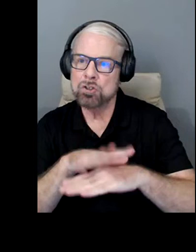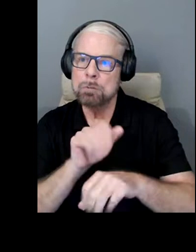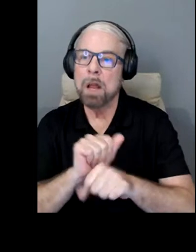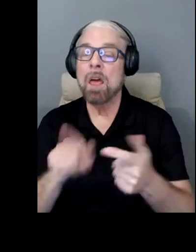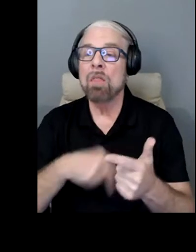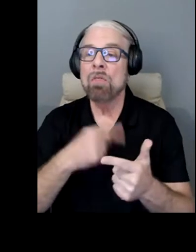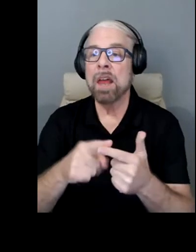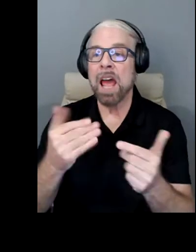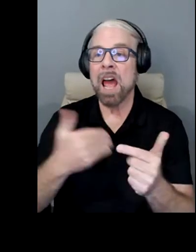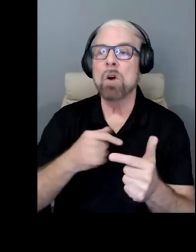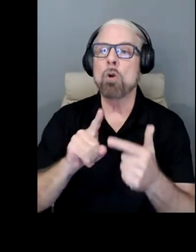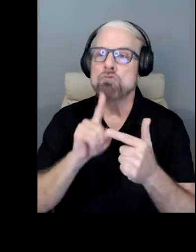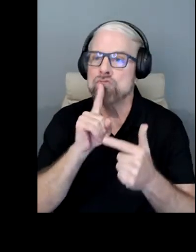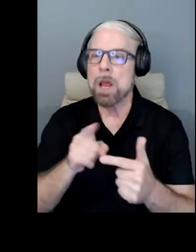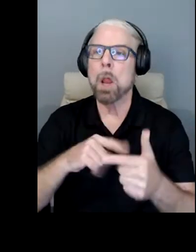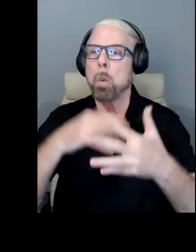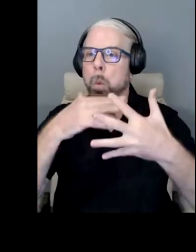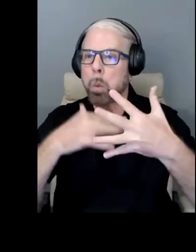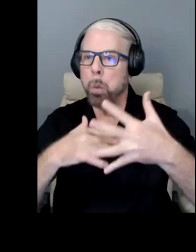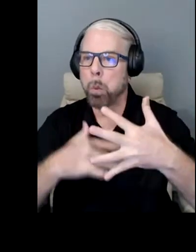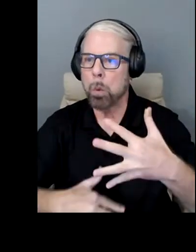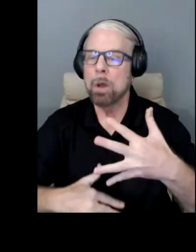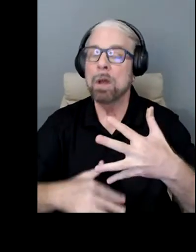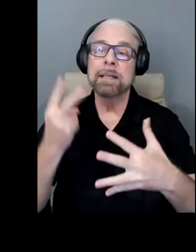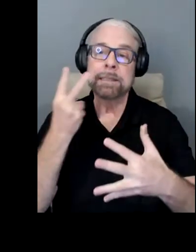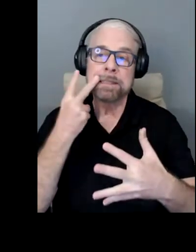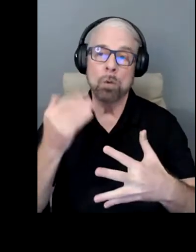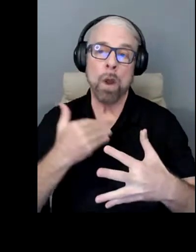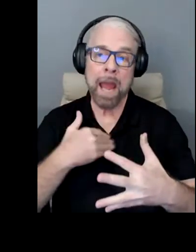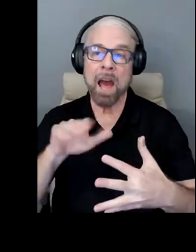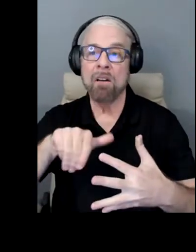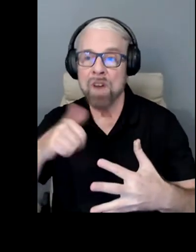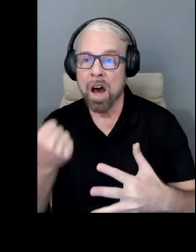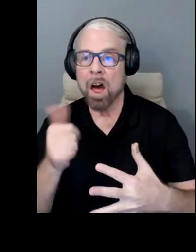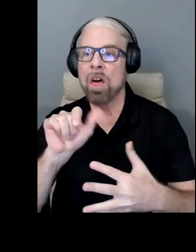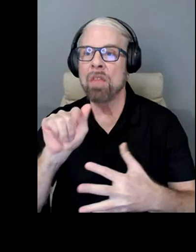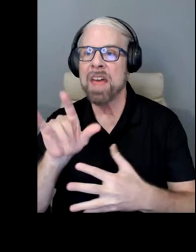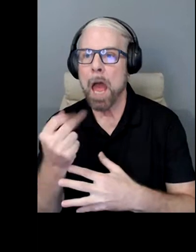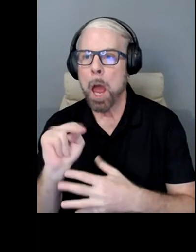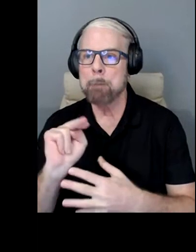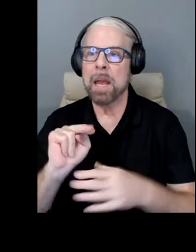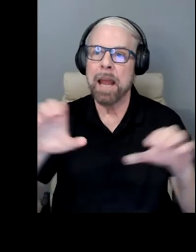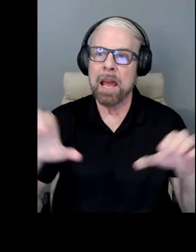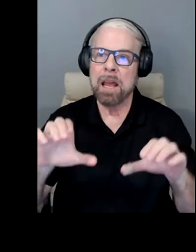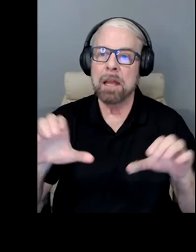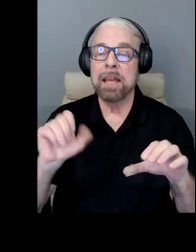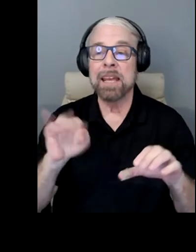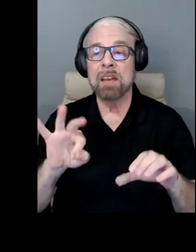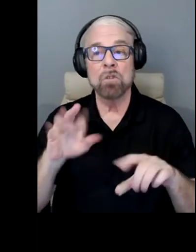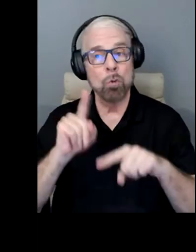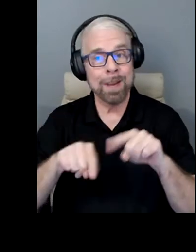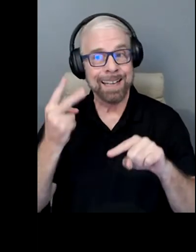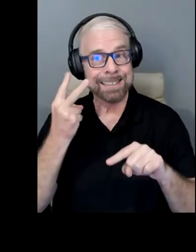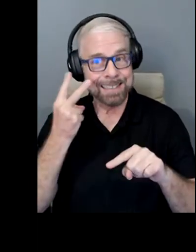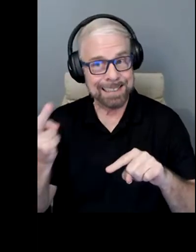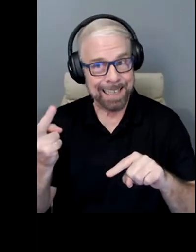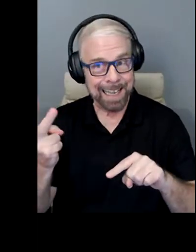pretty exhaustive list. You'll see that we have other admin activity. So if you can't see